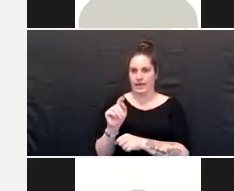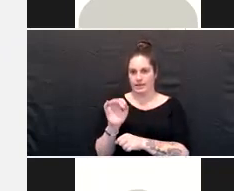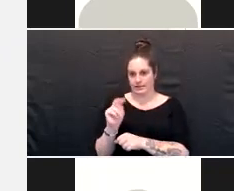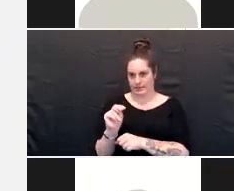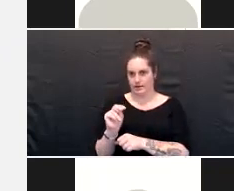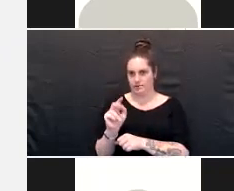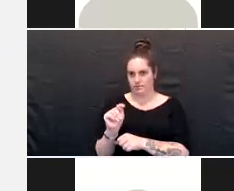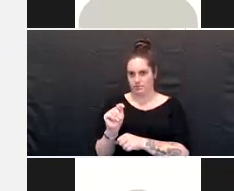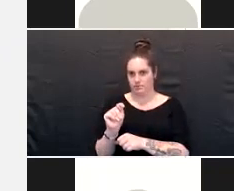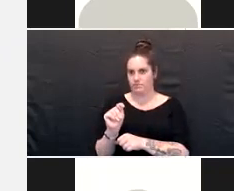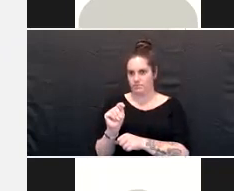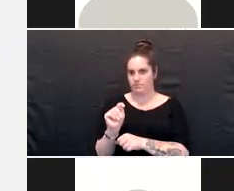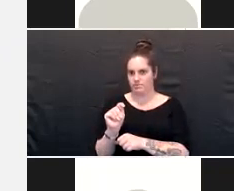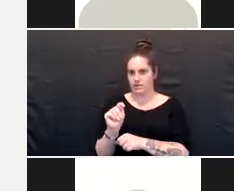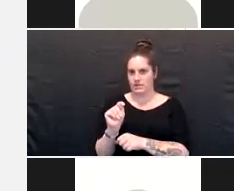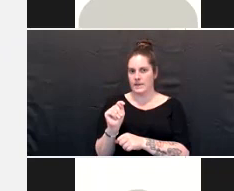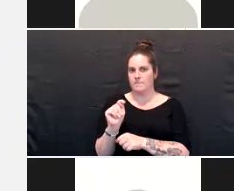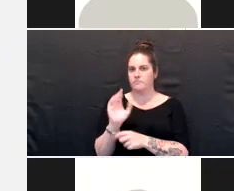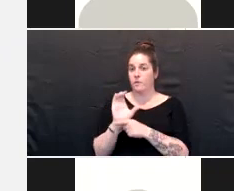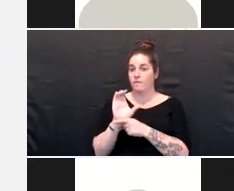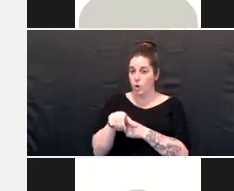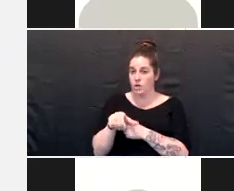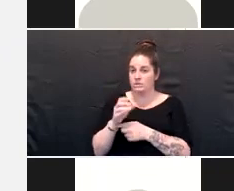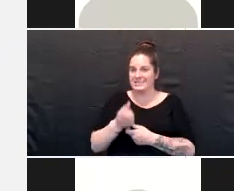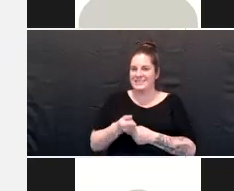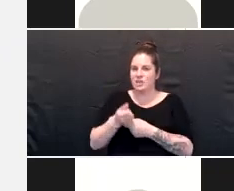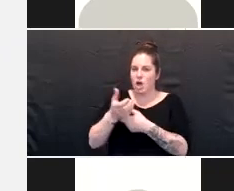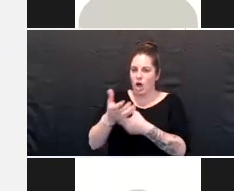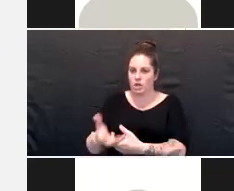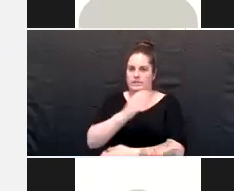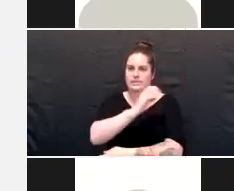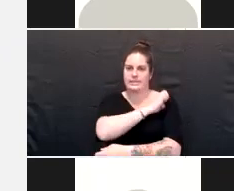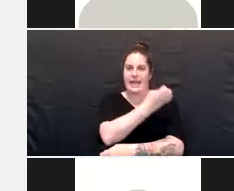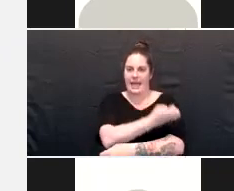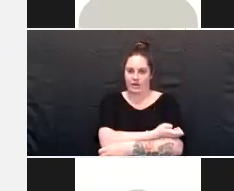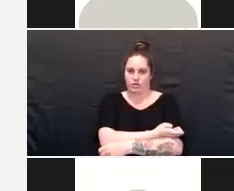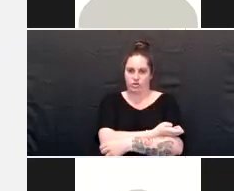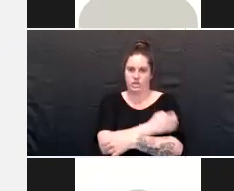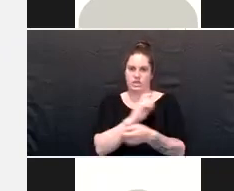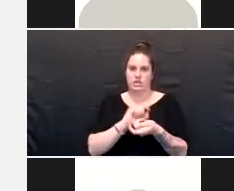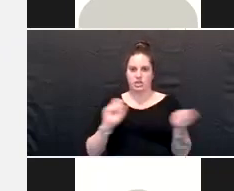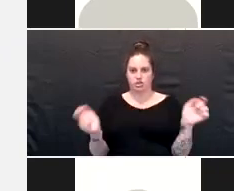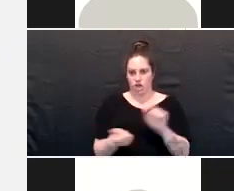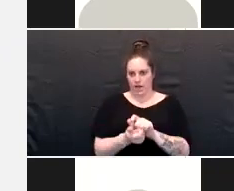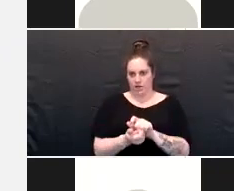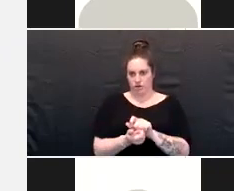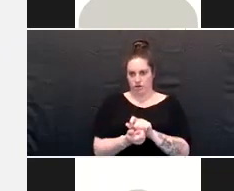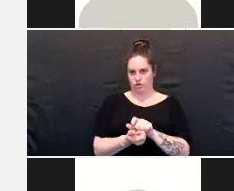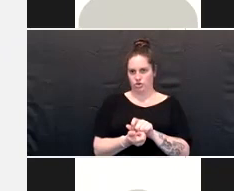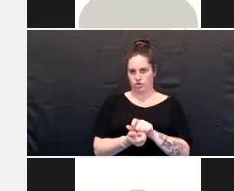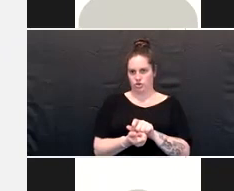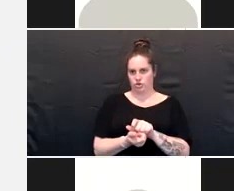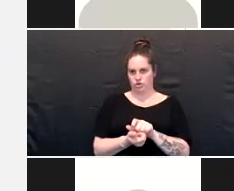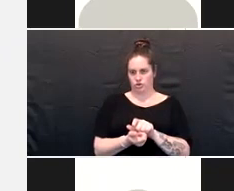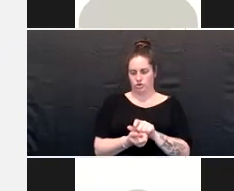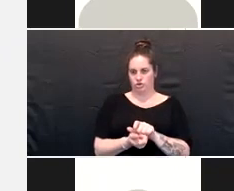are causing the energy of the system to change in a